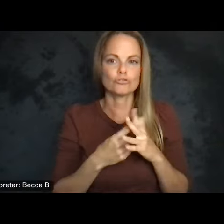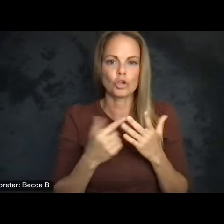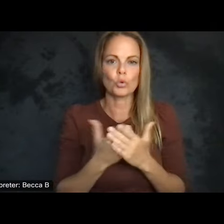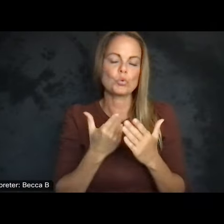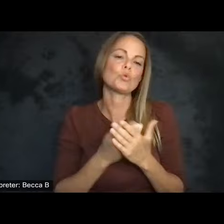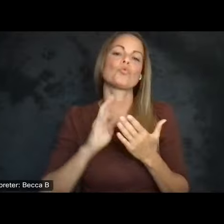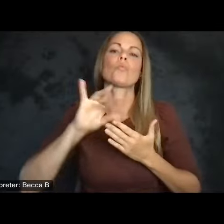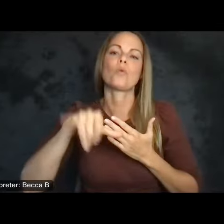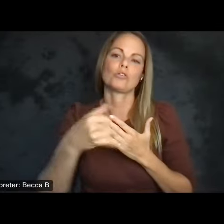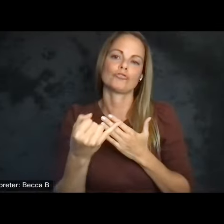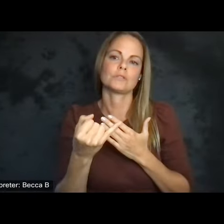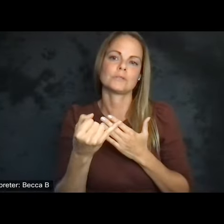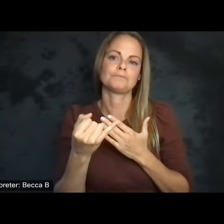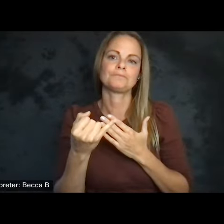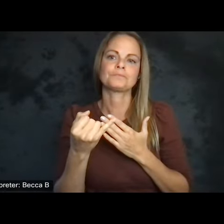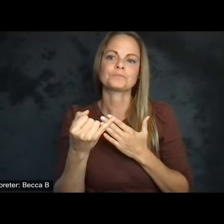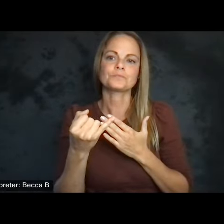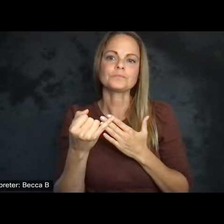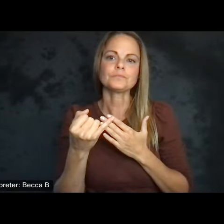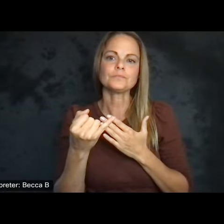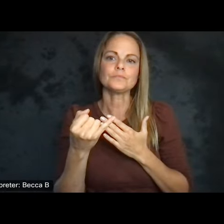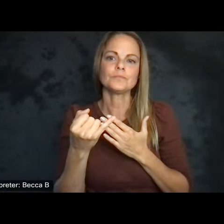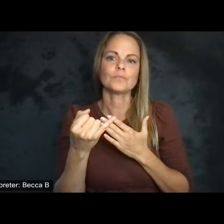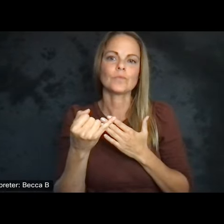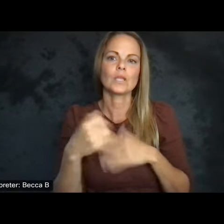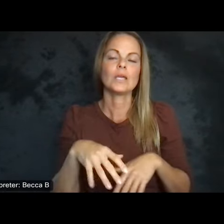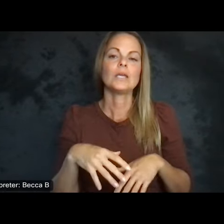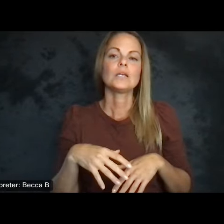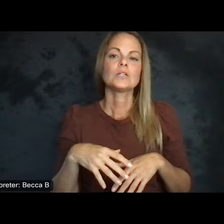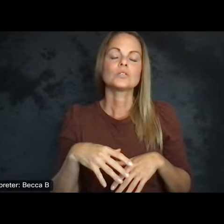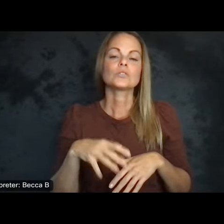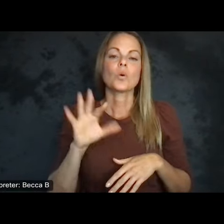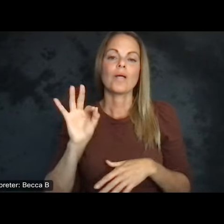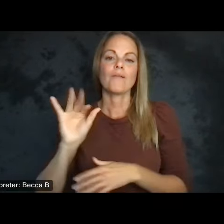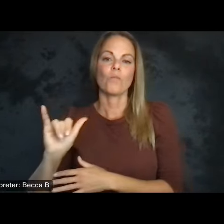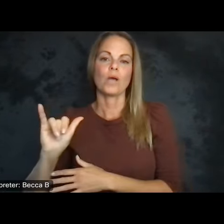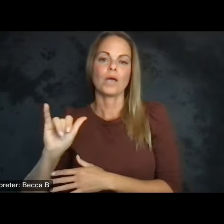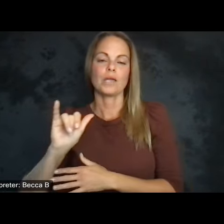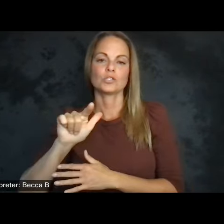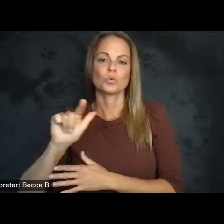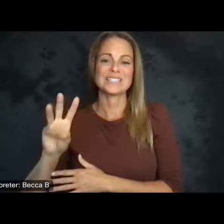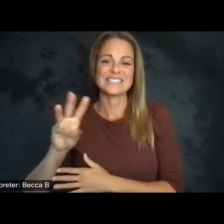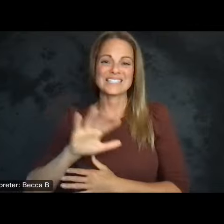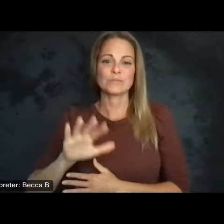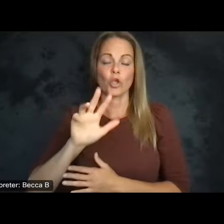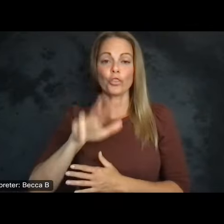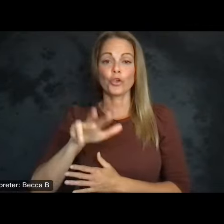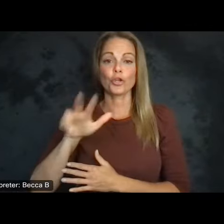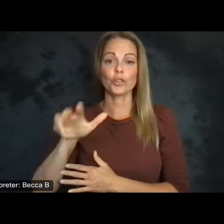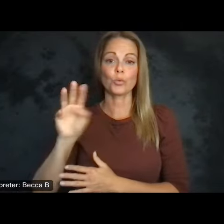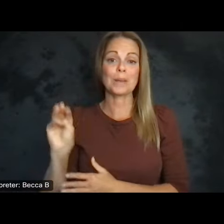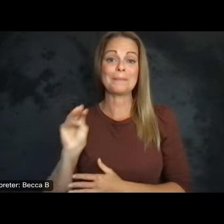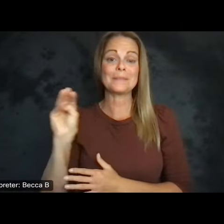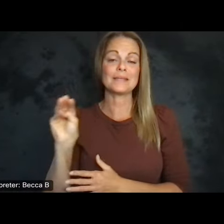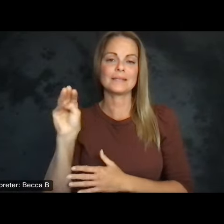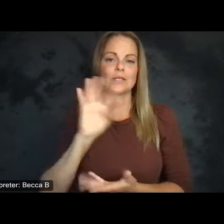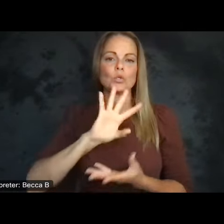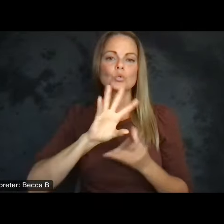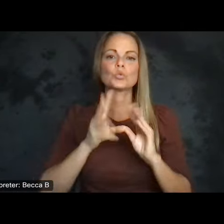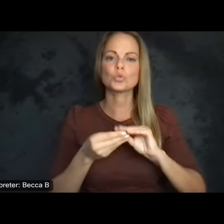projects. So for FY26, we're looking at approximately $33 million total